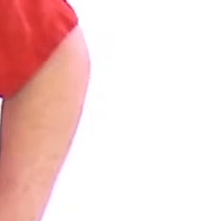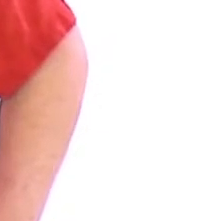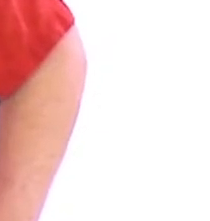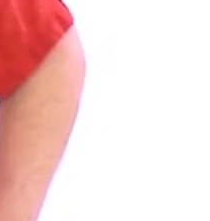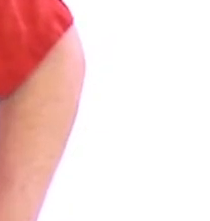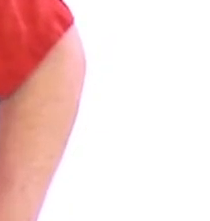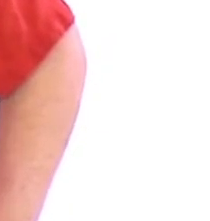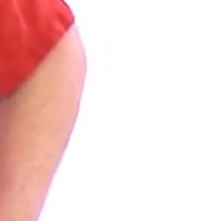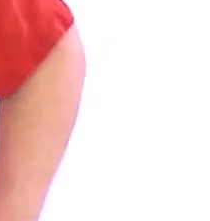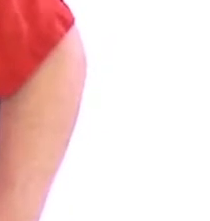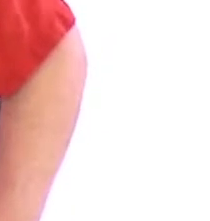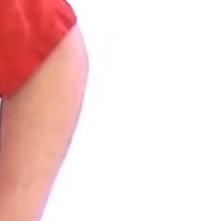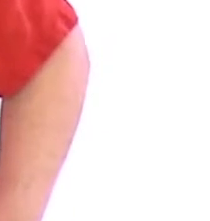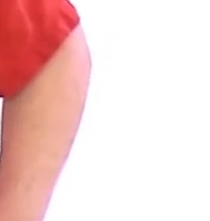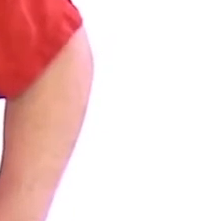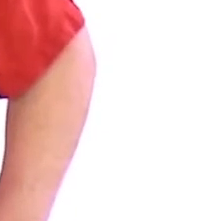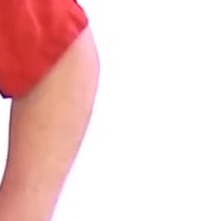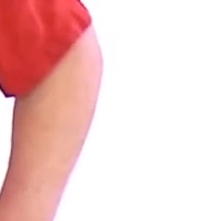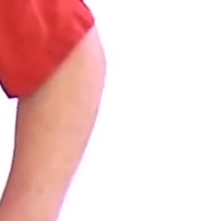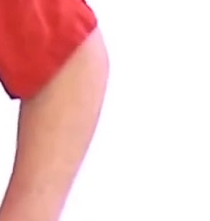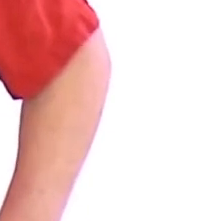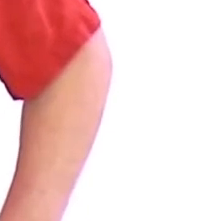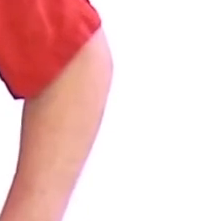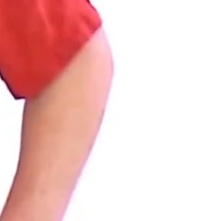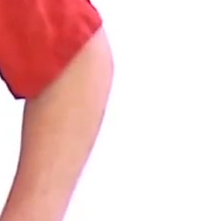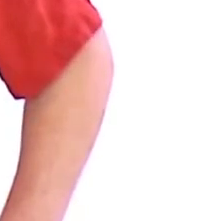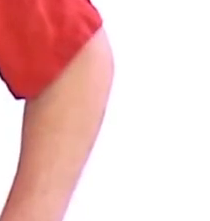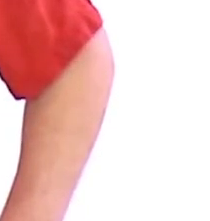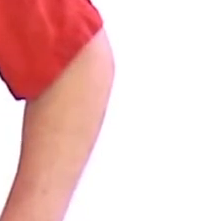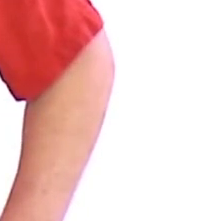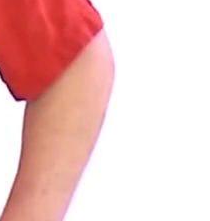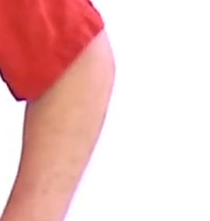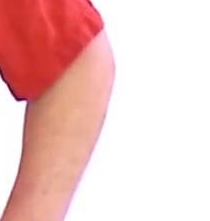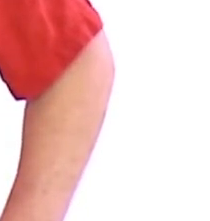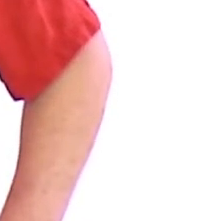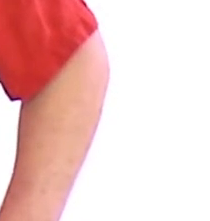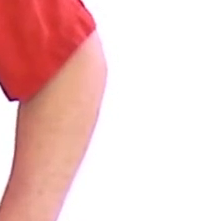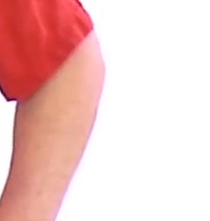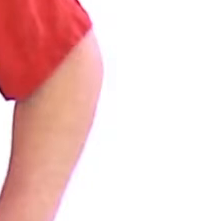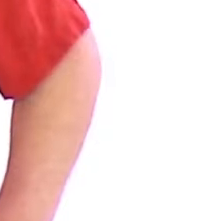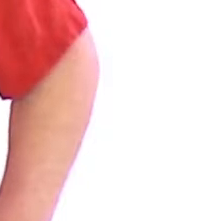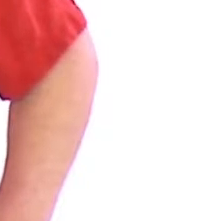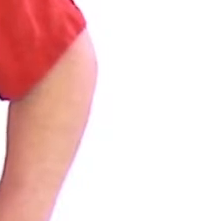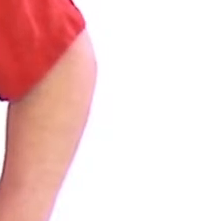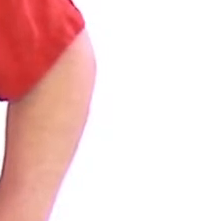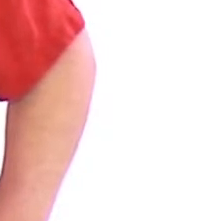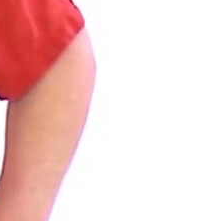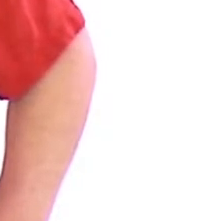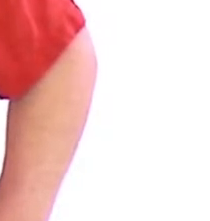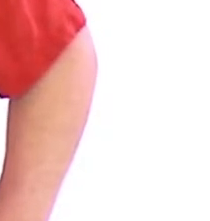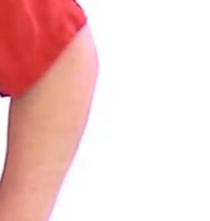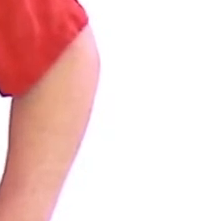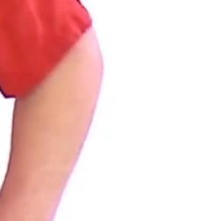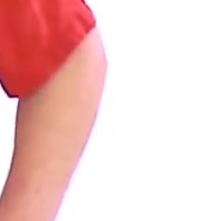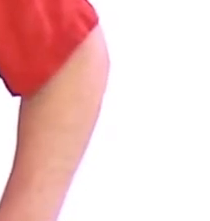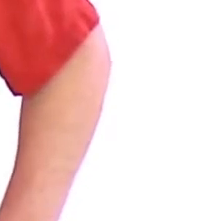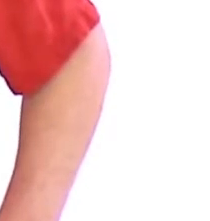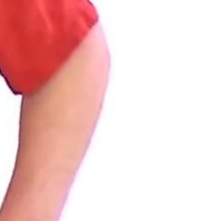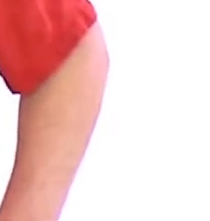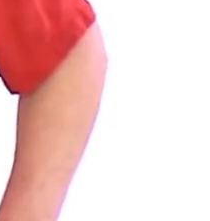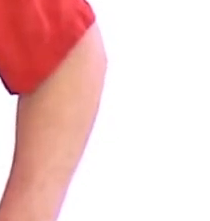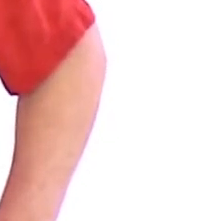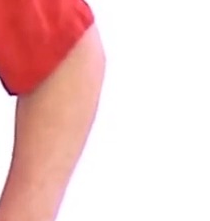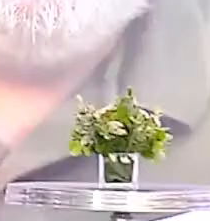this is something I want to find out more about and learn more about and maybe turn into a career. So